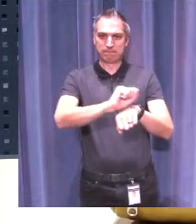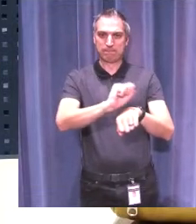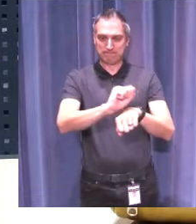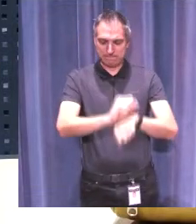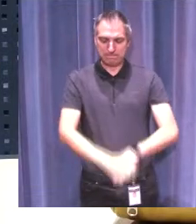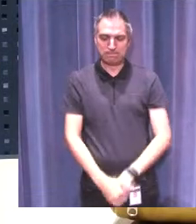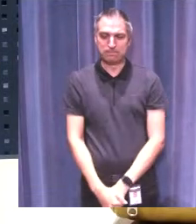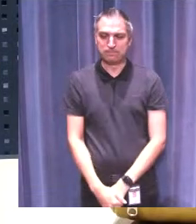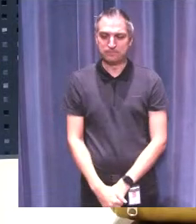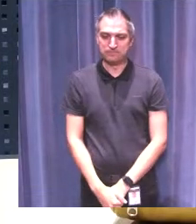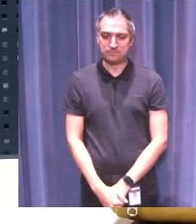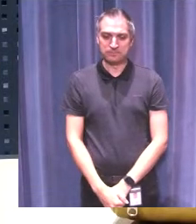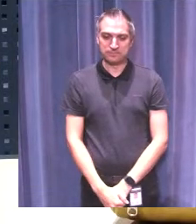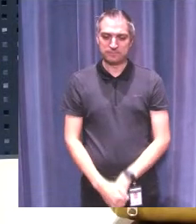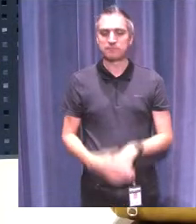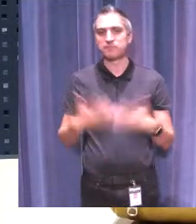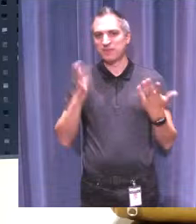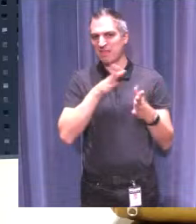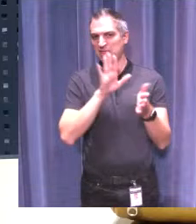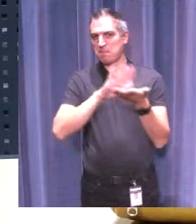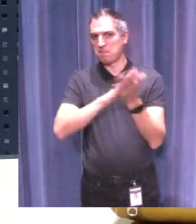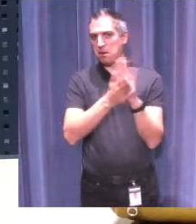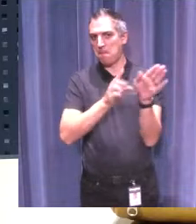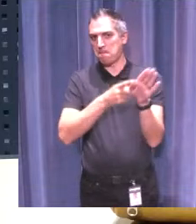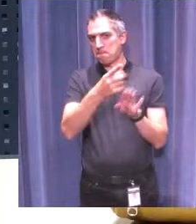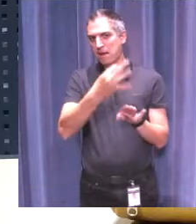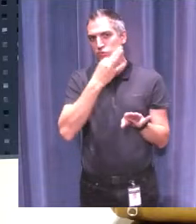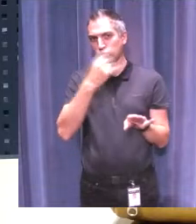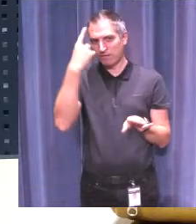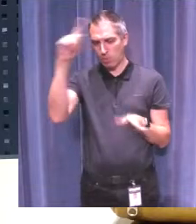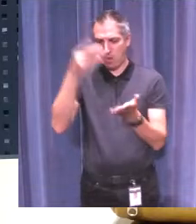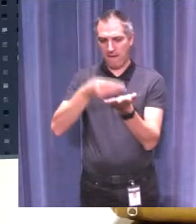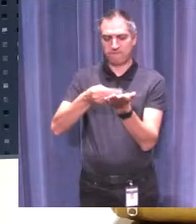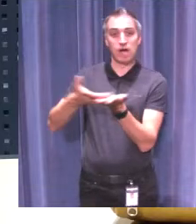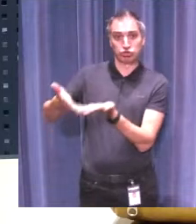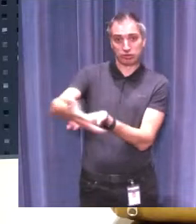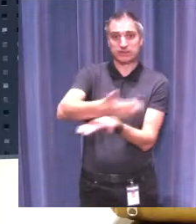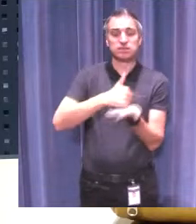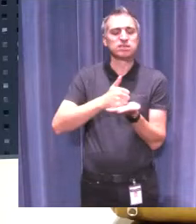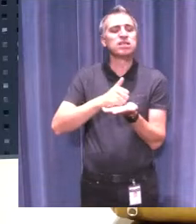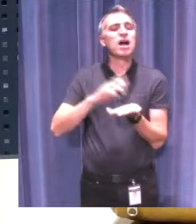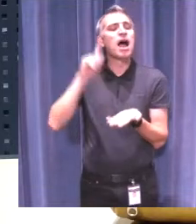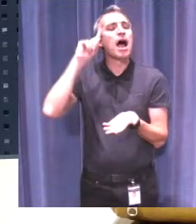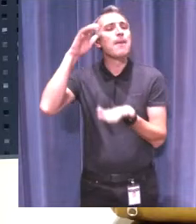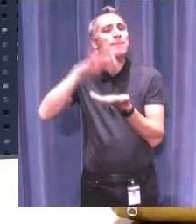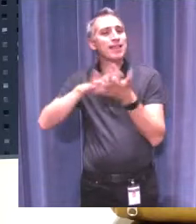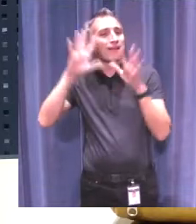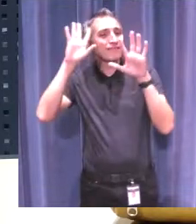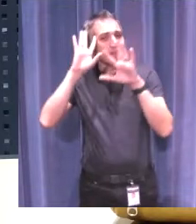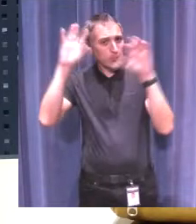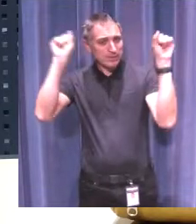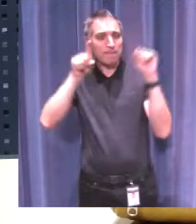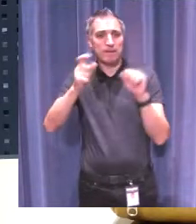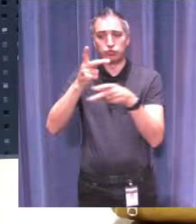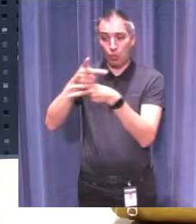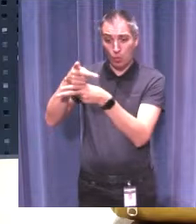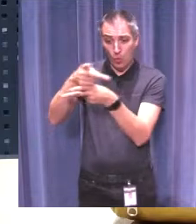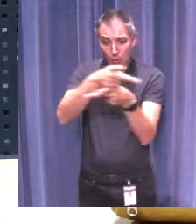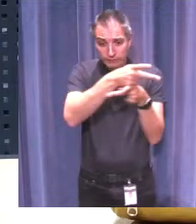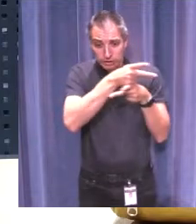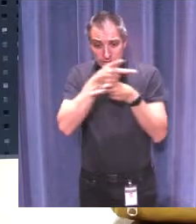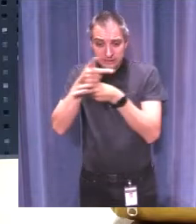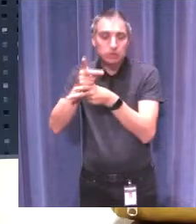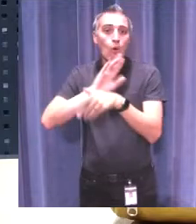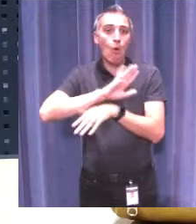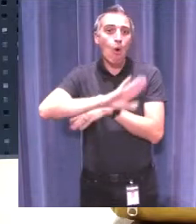assignment, because then they would be experts in the fundraising. I believe the president is to oversee everything and to